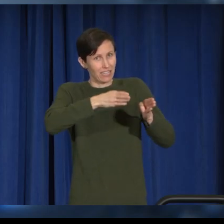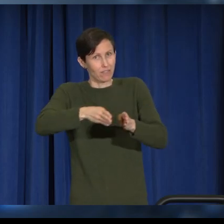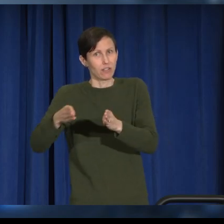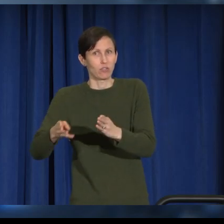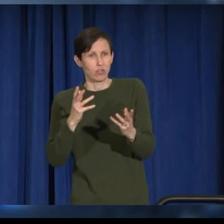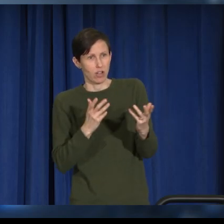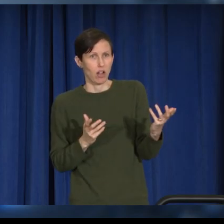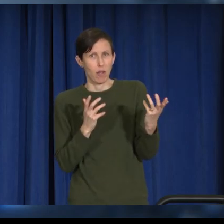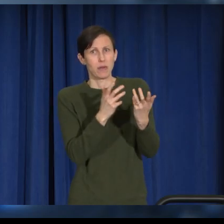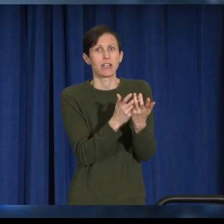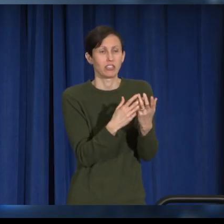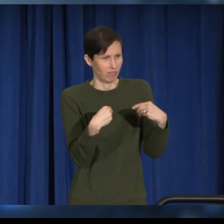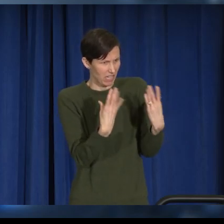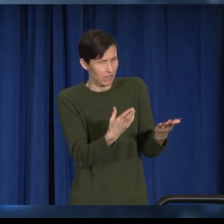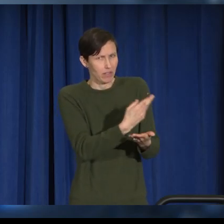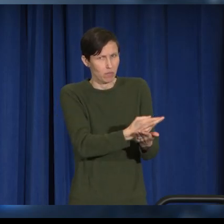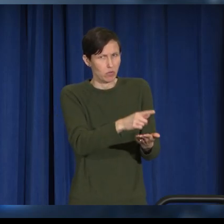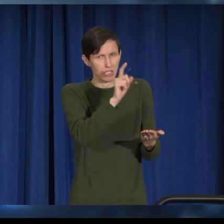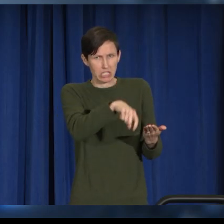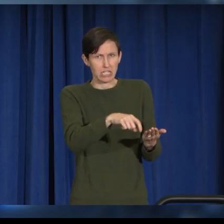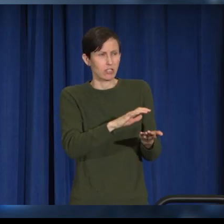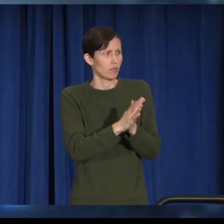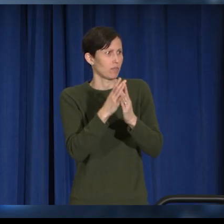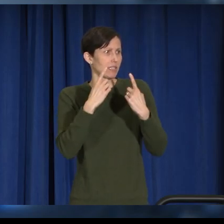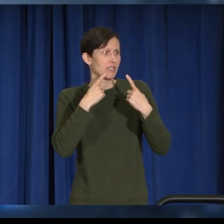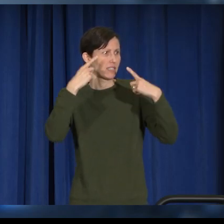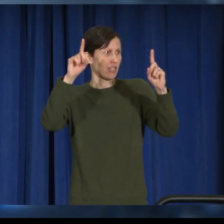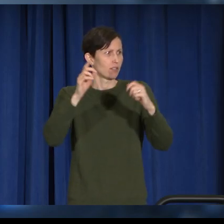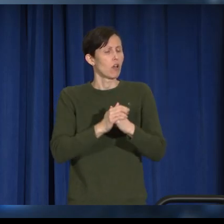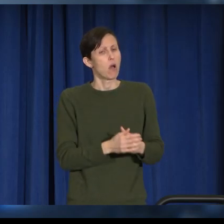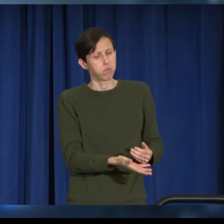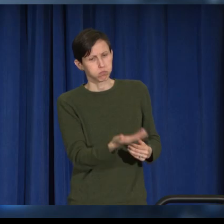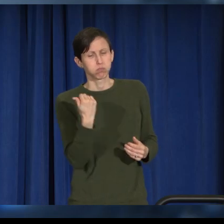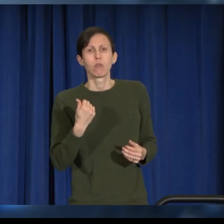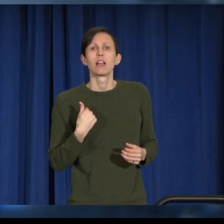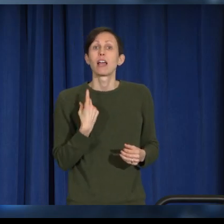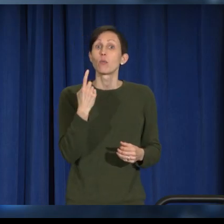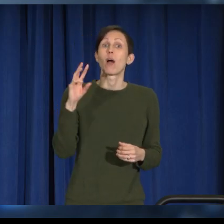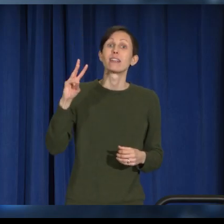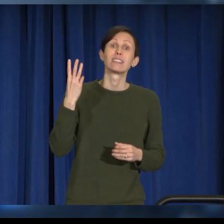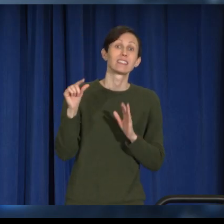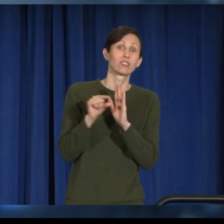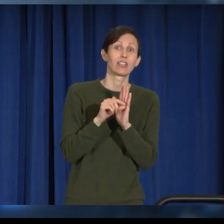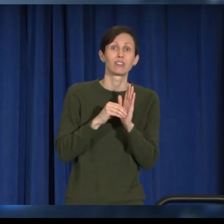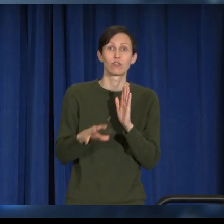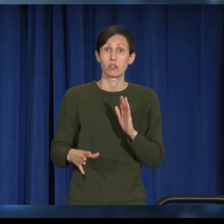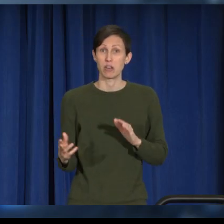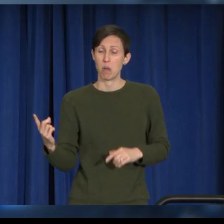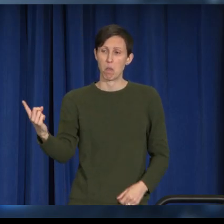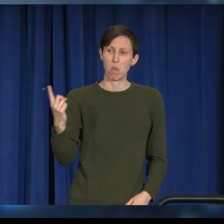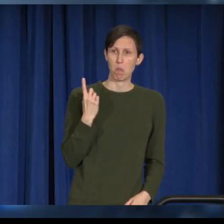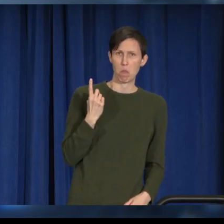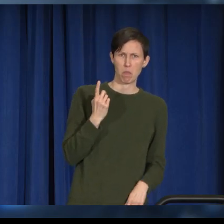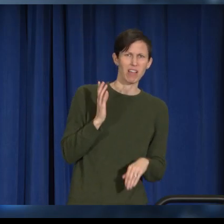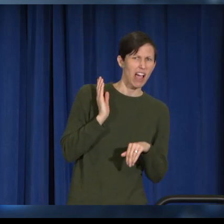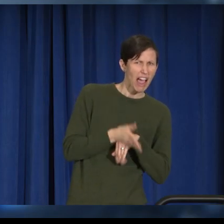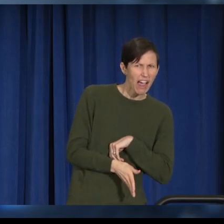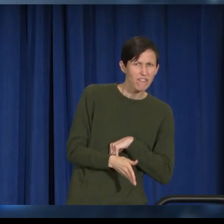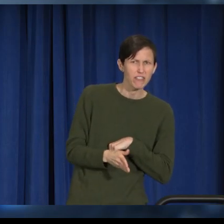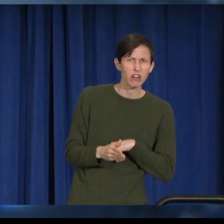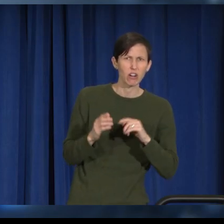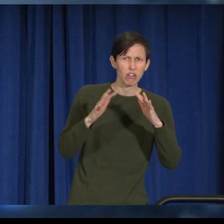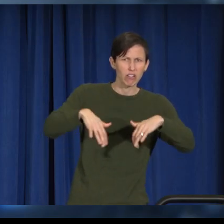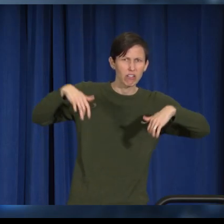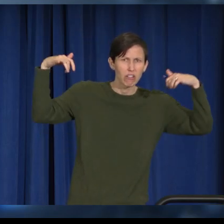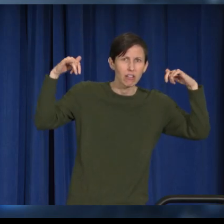people resources they need to be successful. I had a 6th grade student come up to me after the assembly